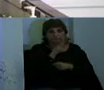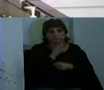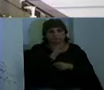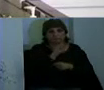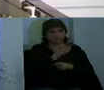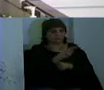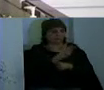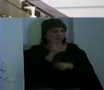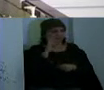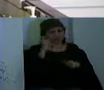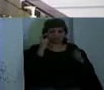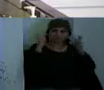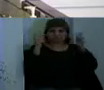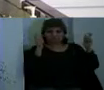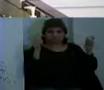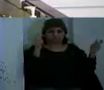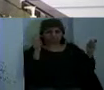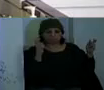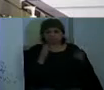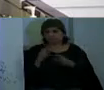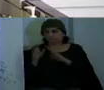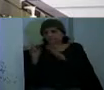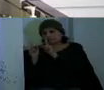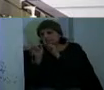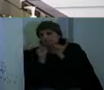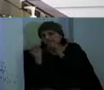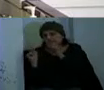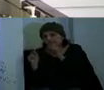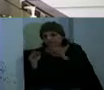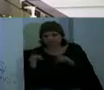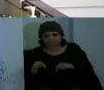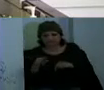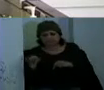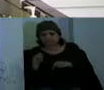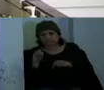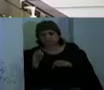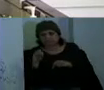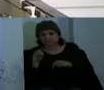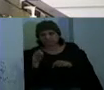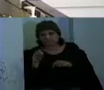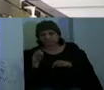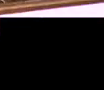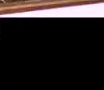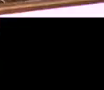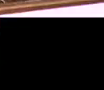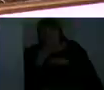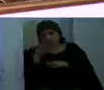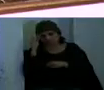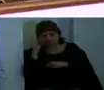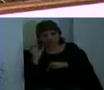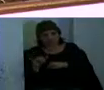presumptuous, talking among themselves. They said, isn't this Joseph's boy, that carpenter over there?